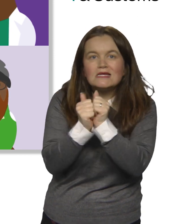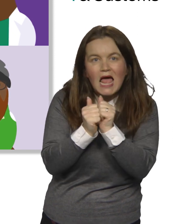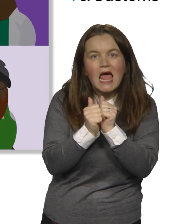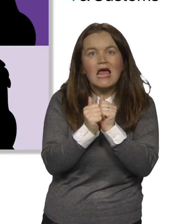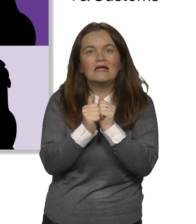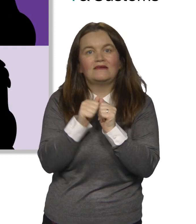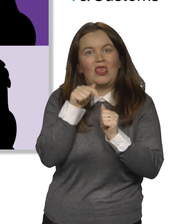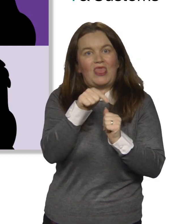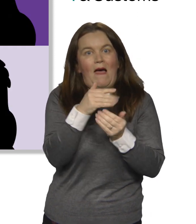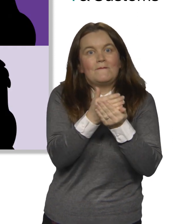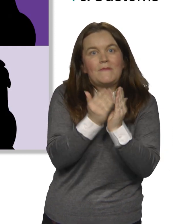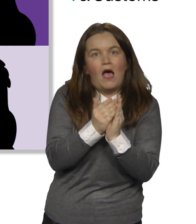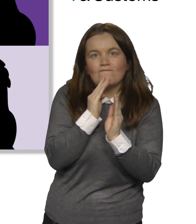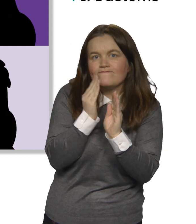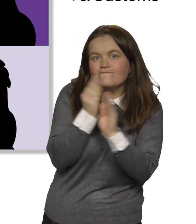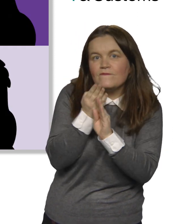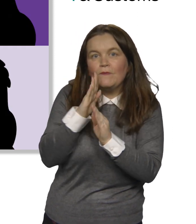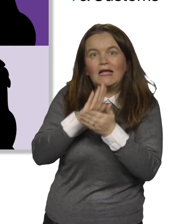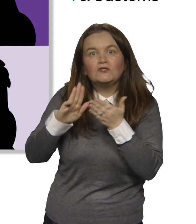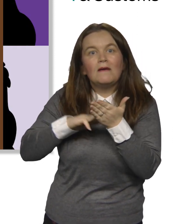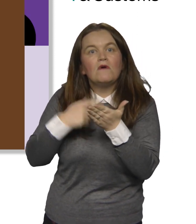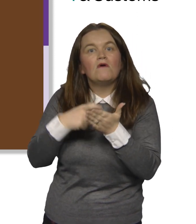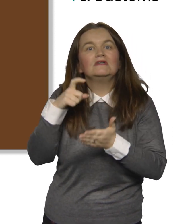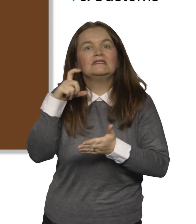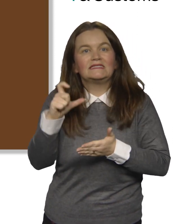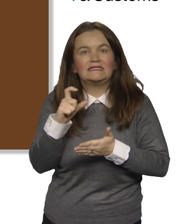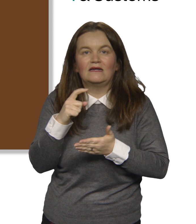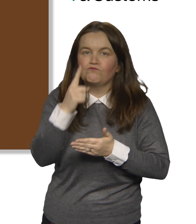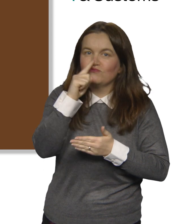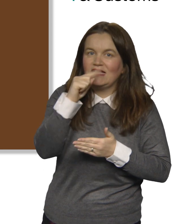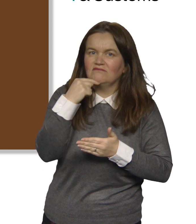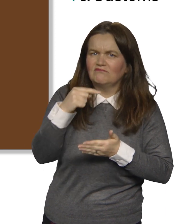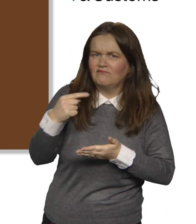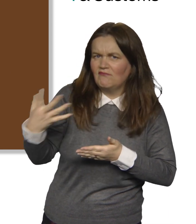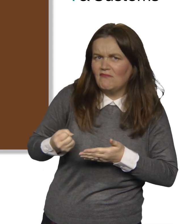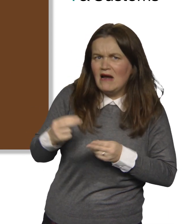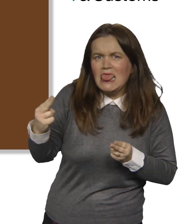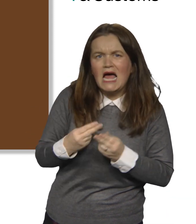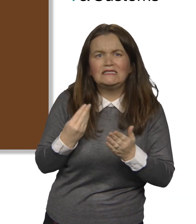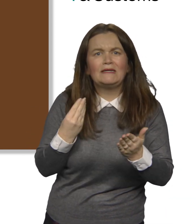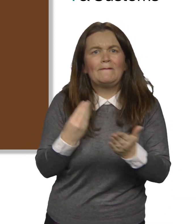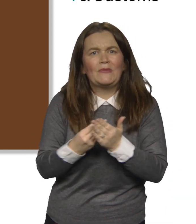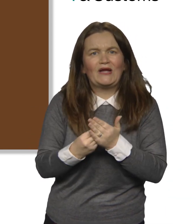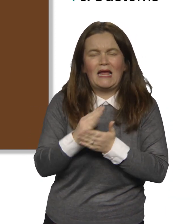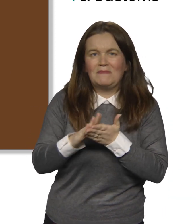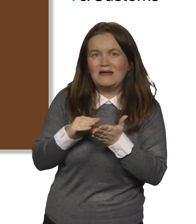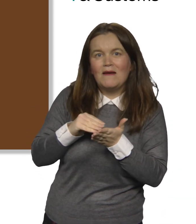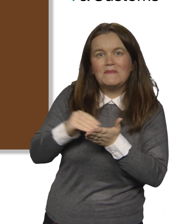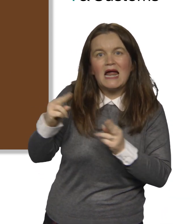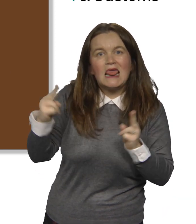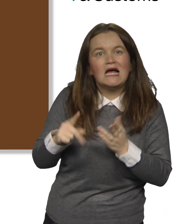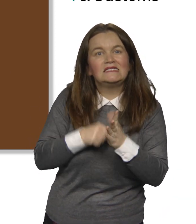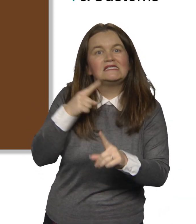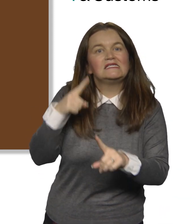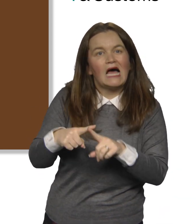And that's the bit they keep hidden from HMRC, pretending they earn less money than they actually do, and paying less in taxes than they